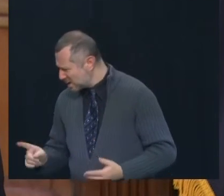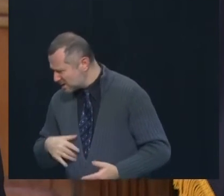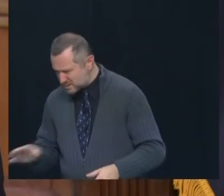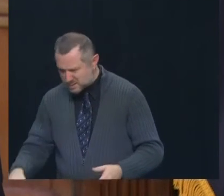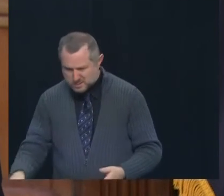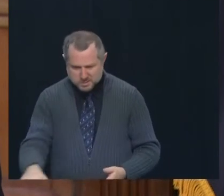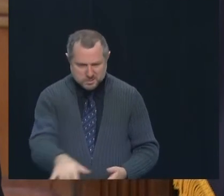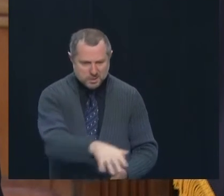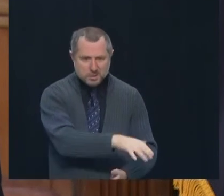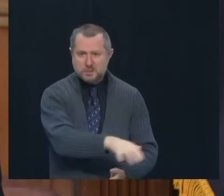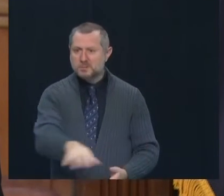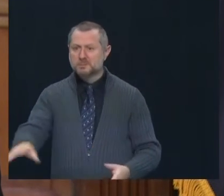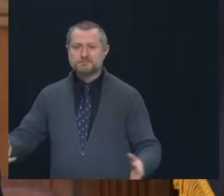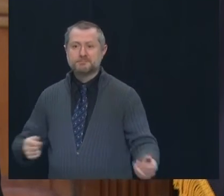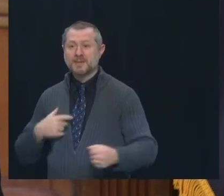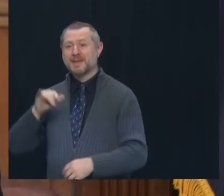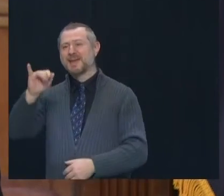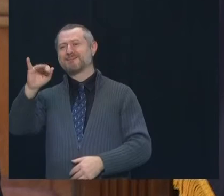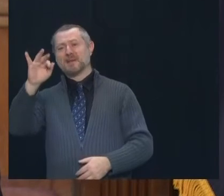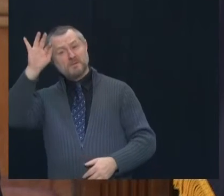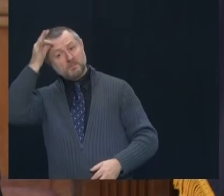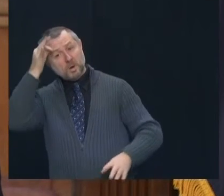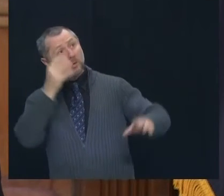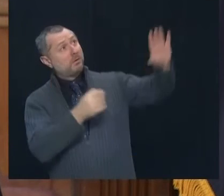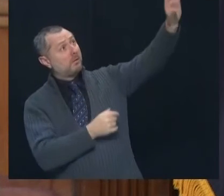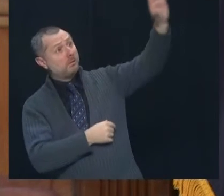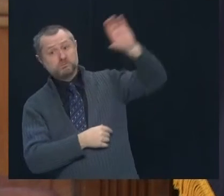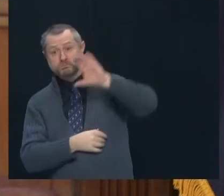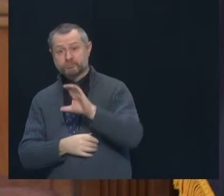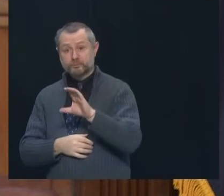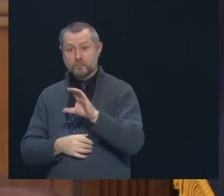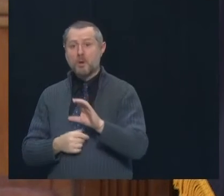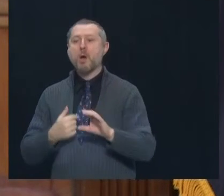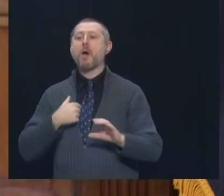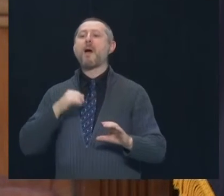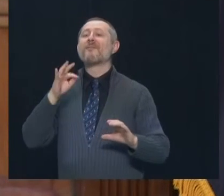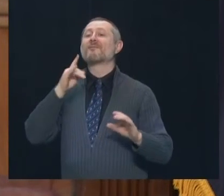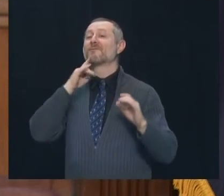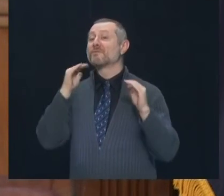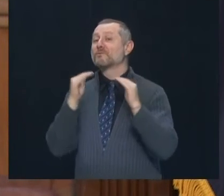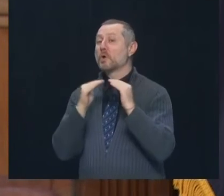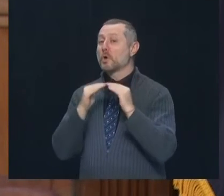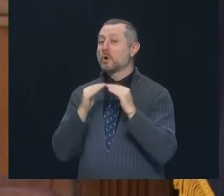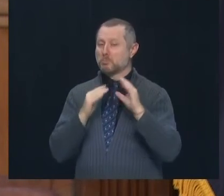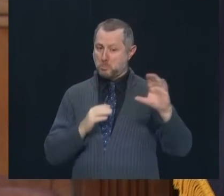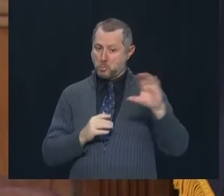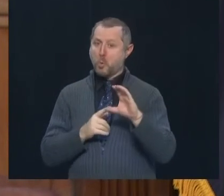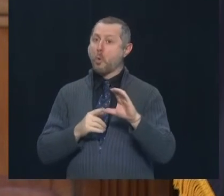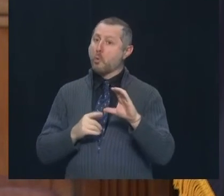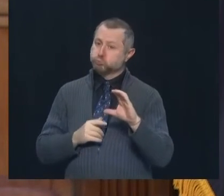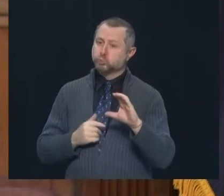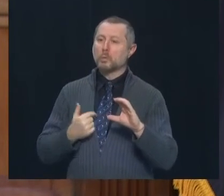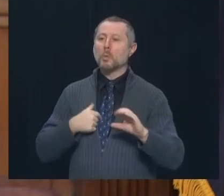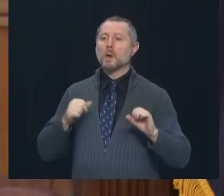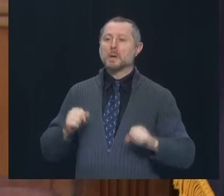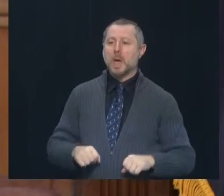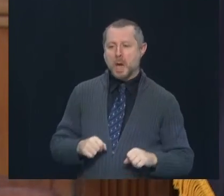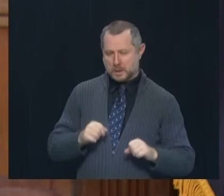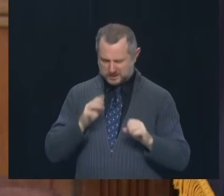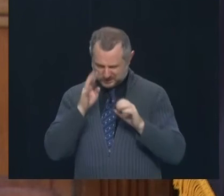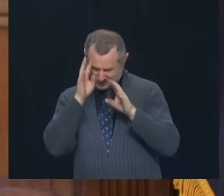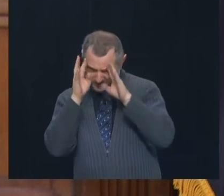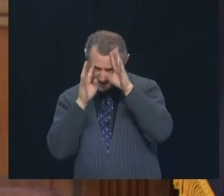federal funding that's anywhere fair, then yeah, we can be all sorts of creative. How much